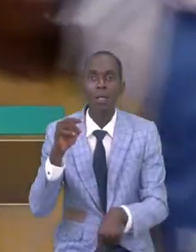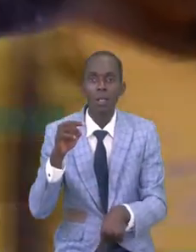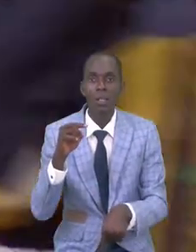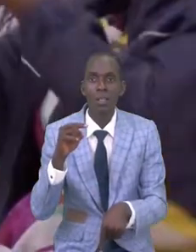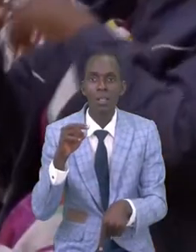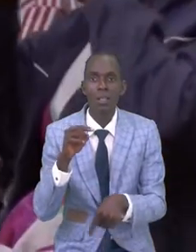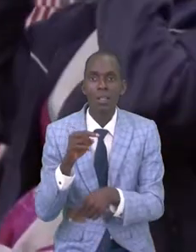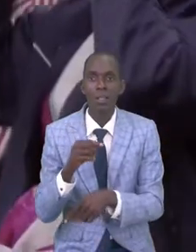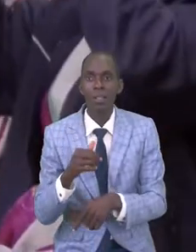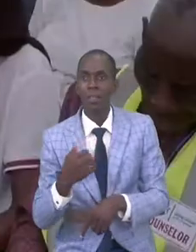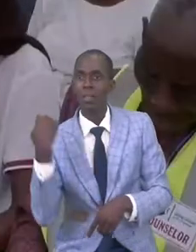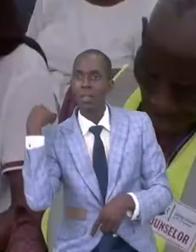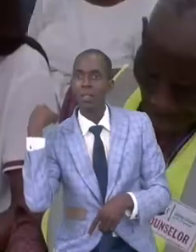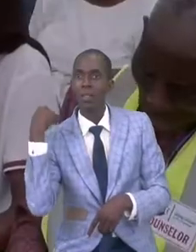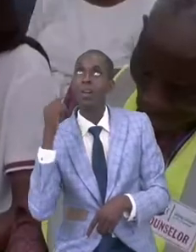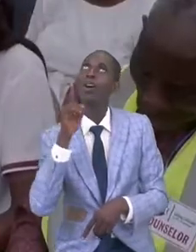you will go up.